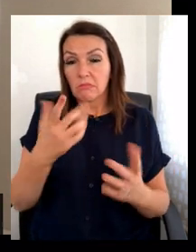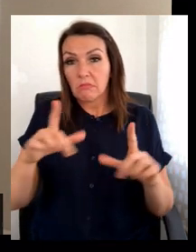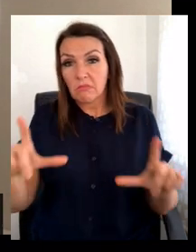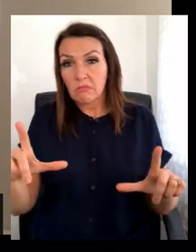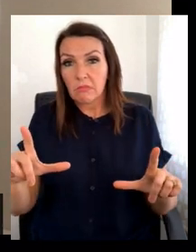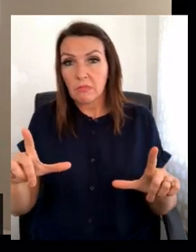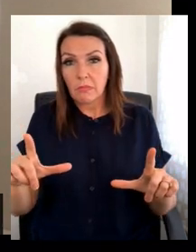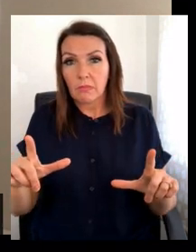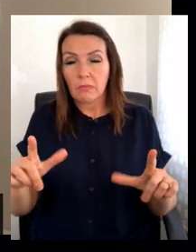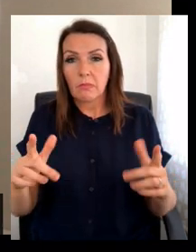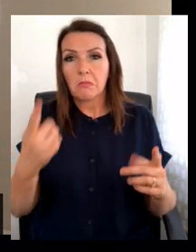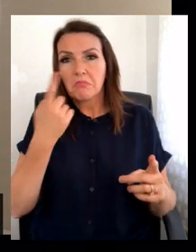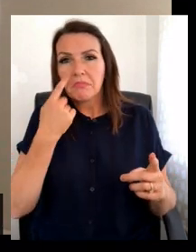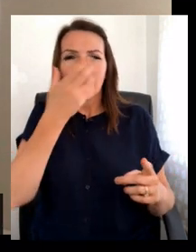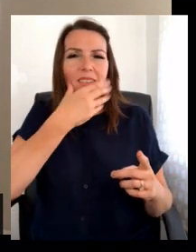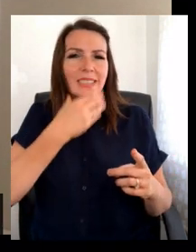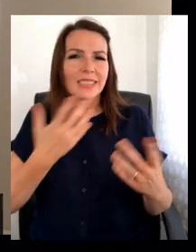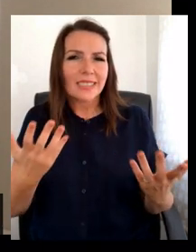just to see their faces maybe at the beginning.